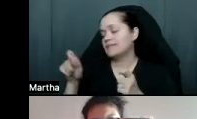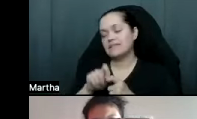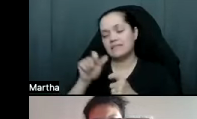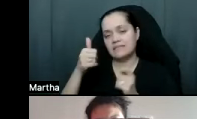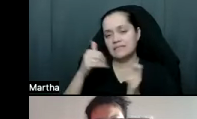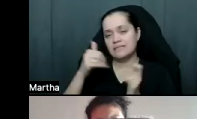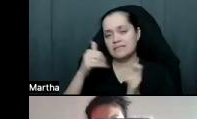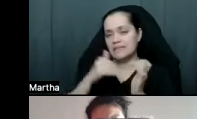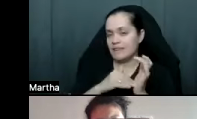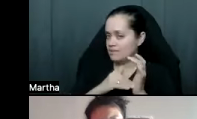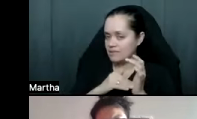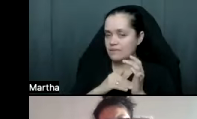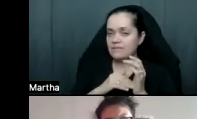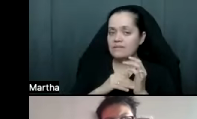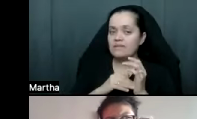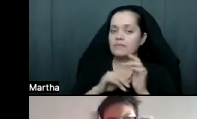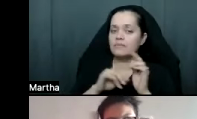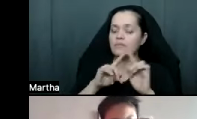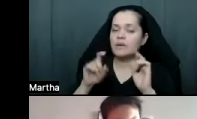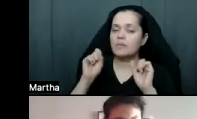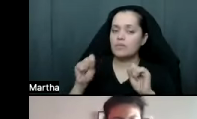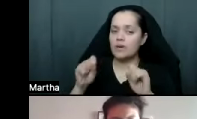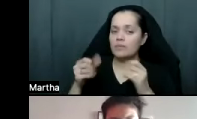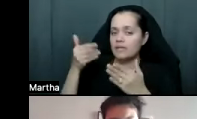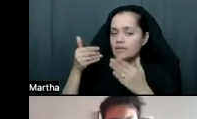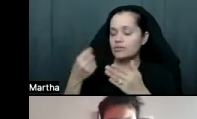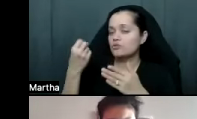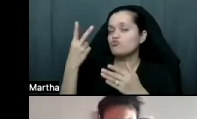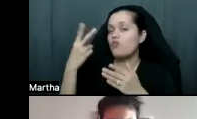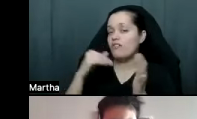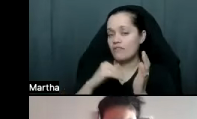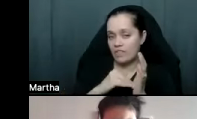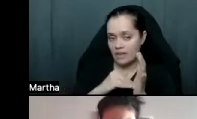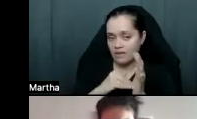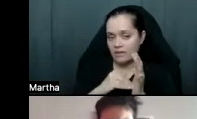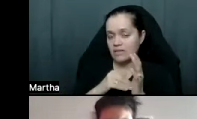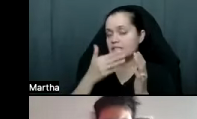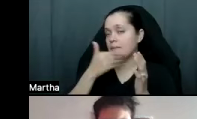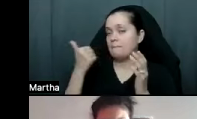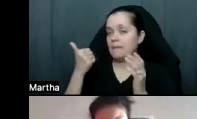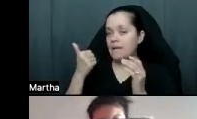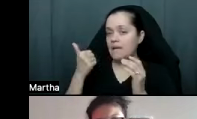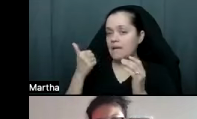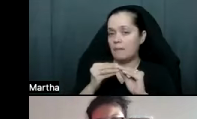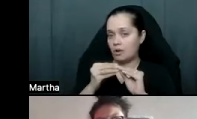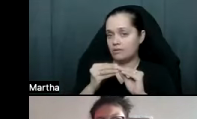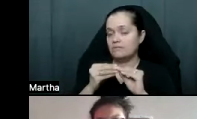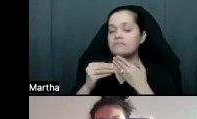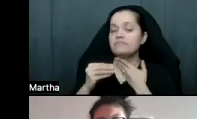10,000. In fact, probably 12,000 is a better measure.